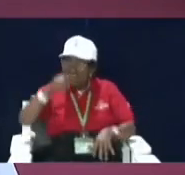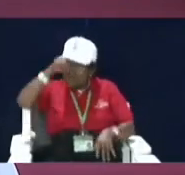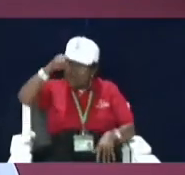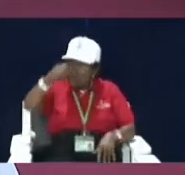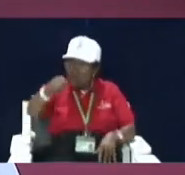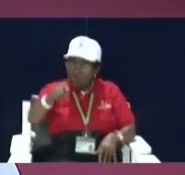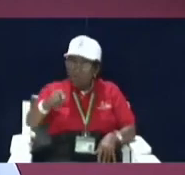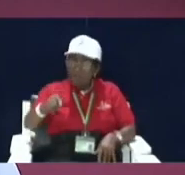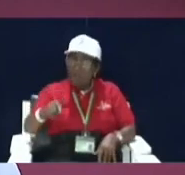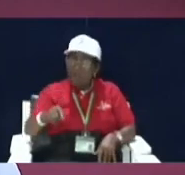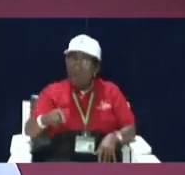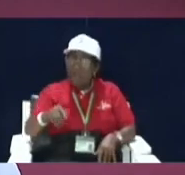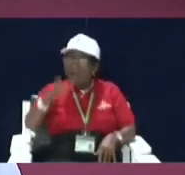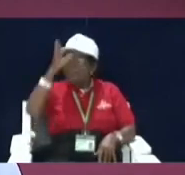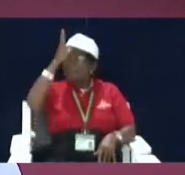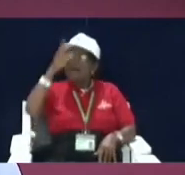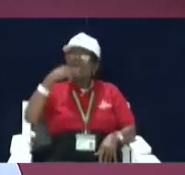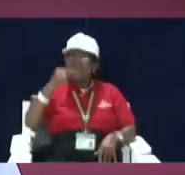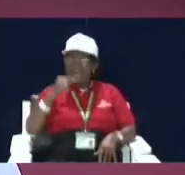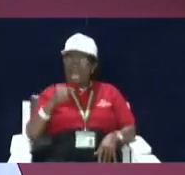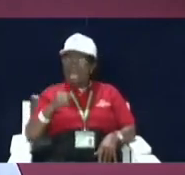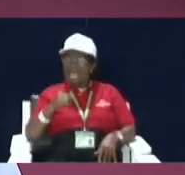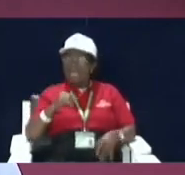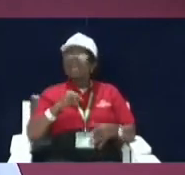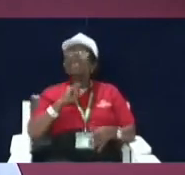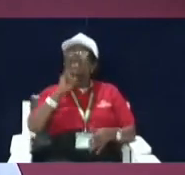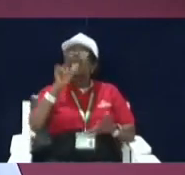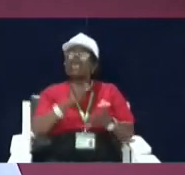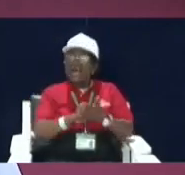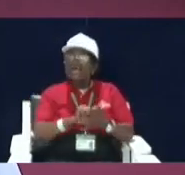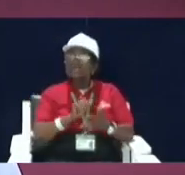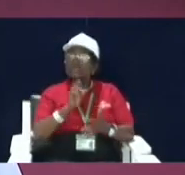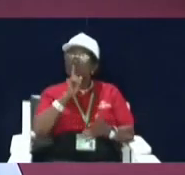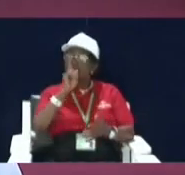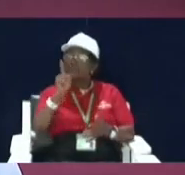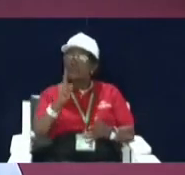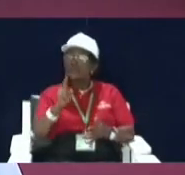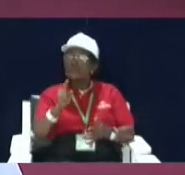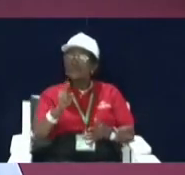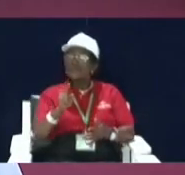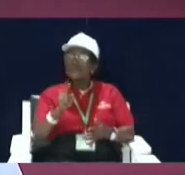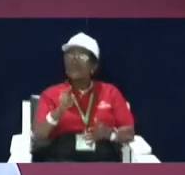Papa said, is that so? I said, trust me.